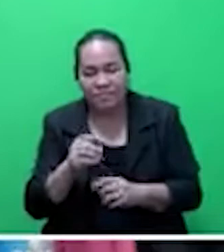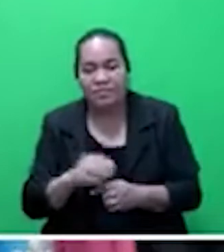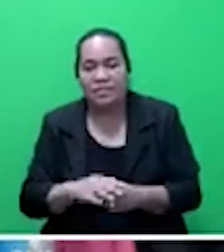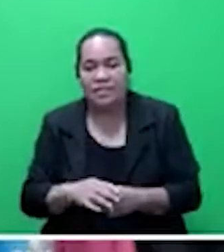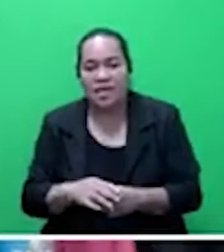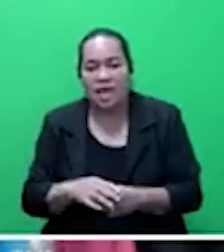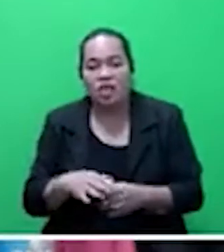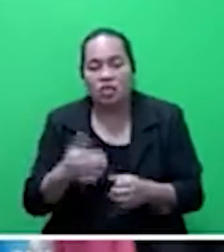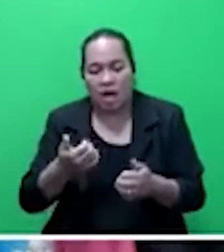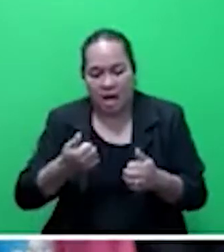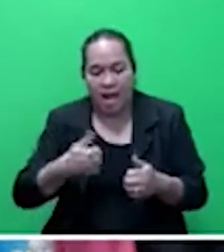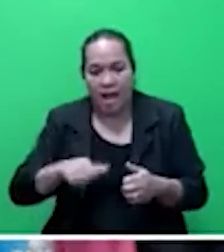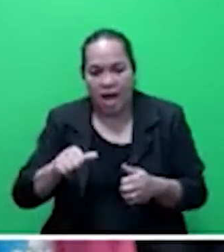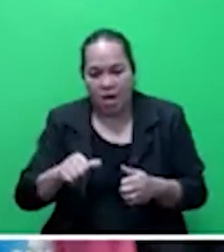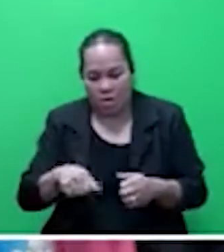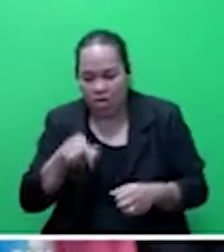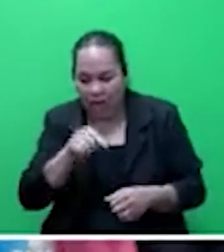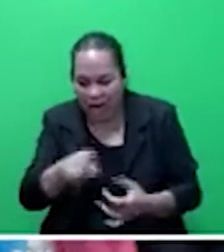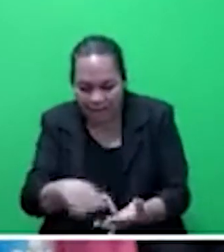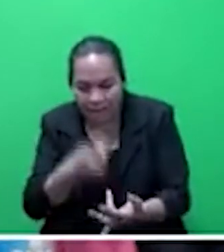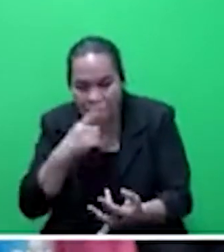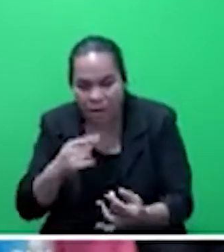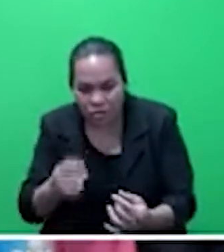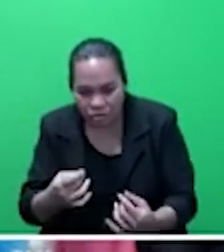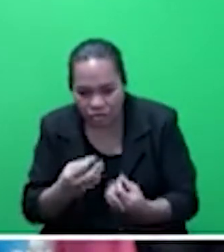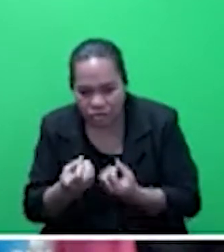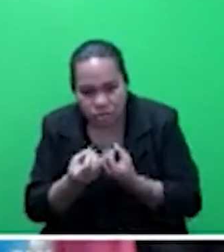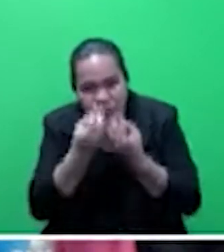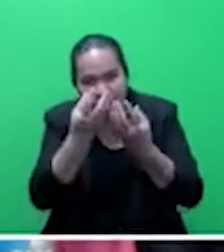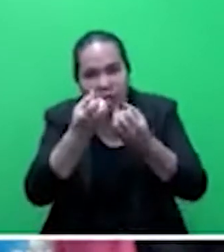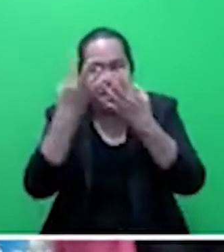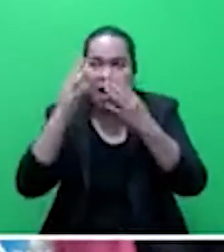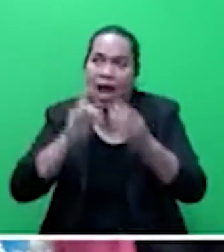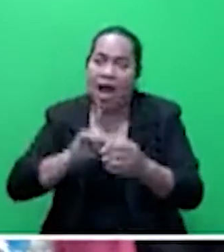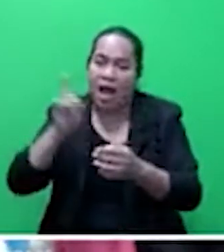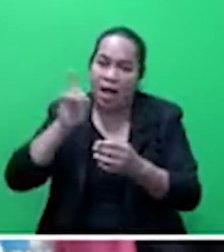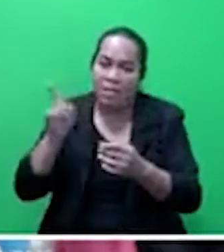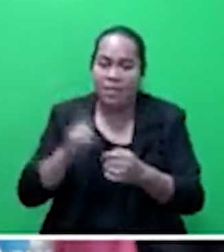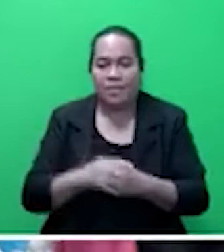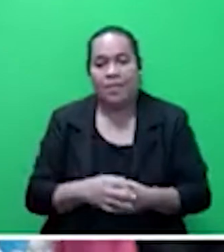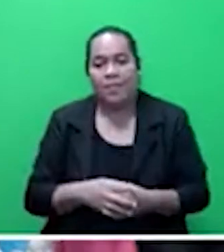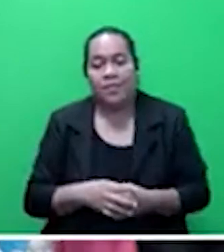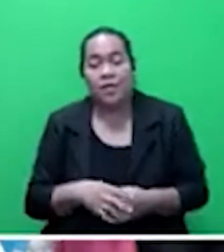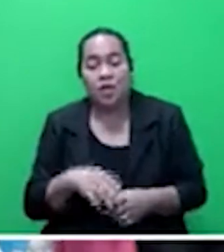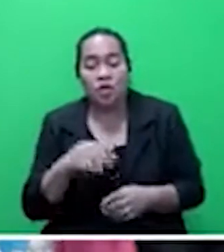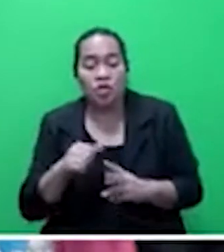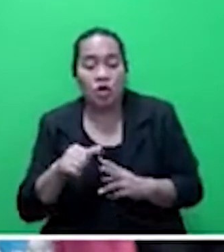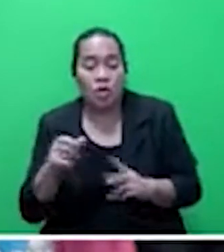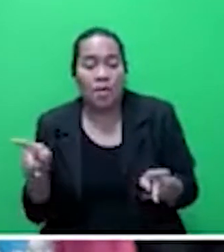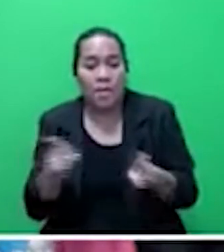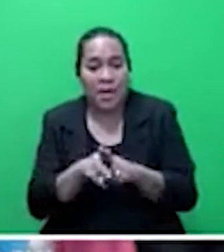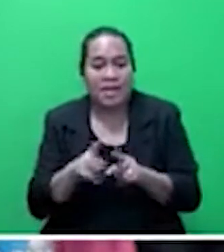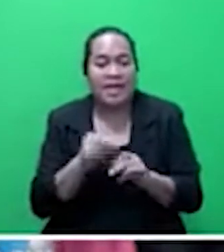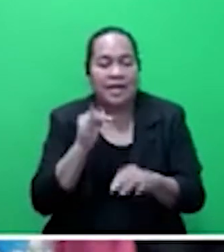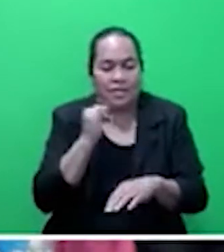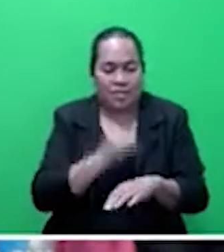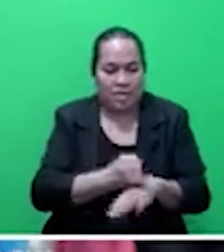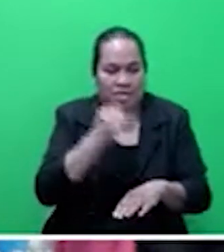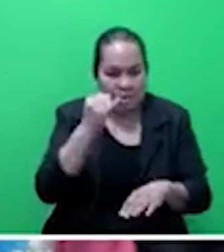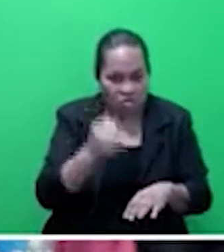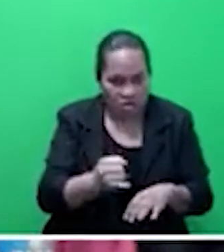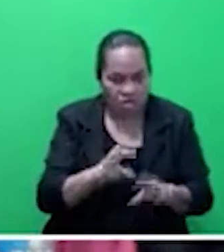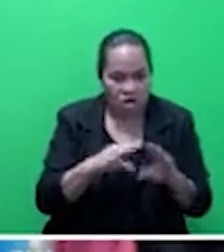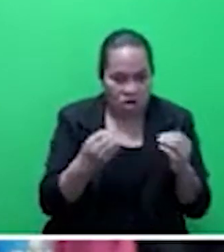a bottom-up approach. In partnership with the International Immigration Organization